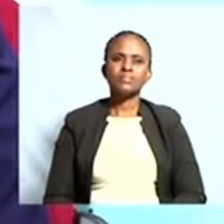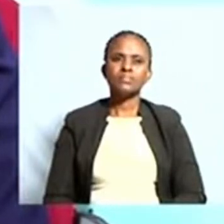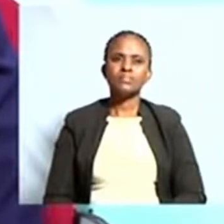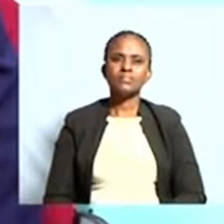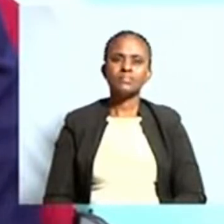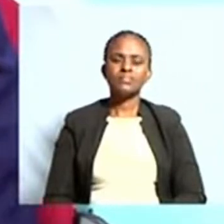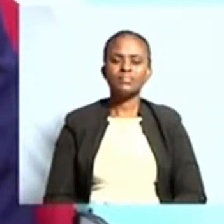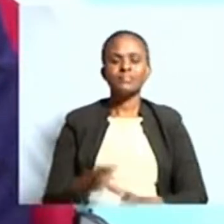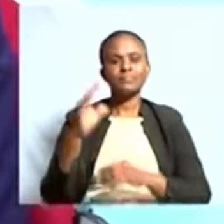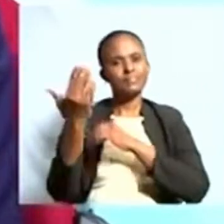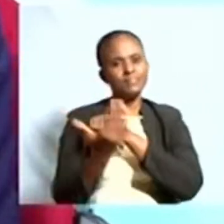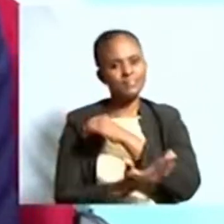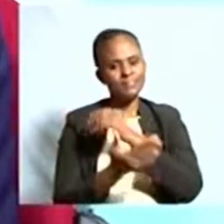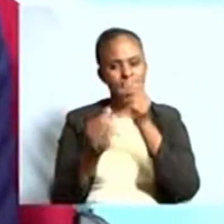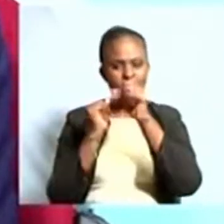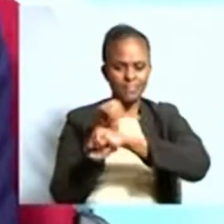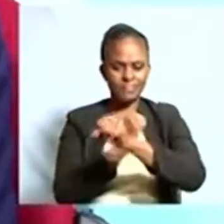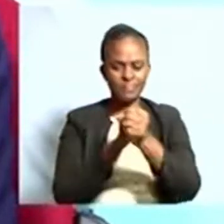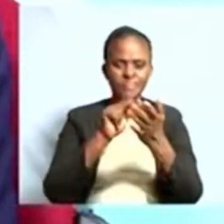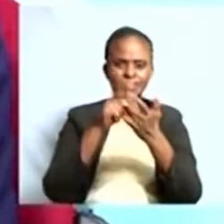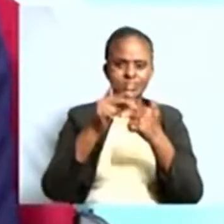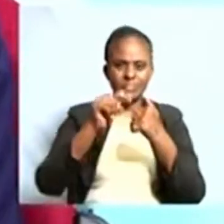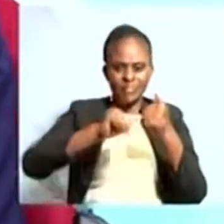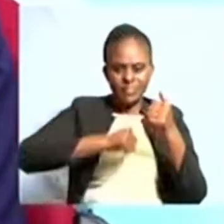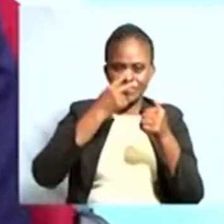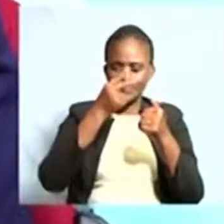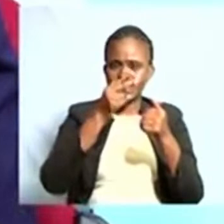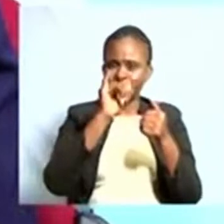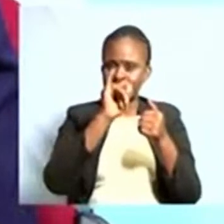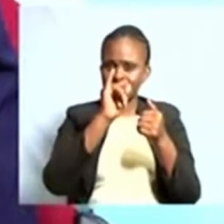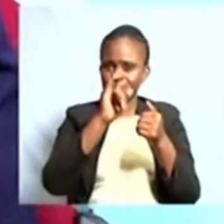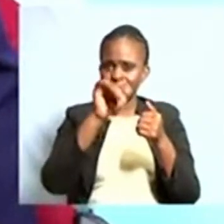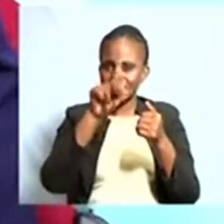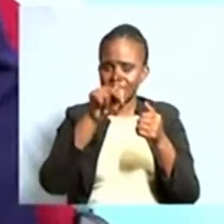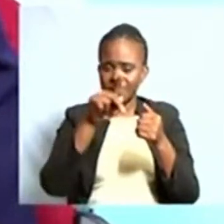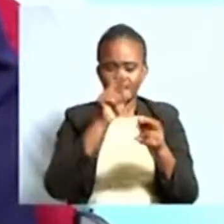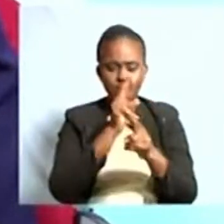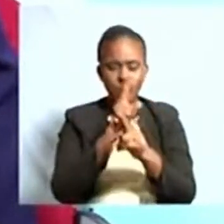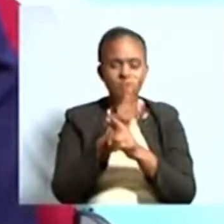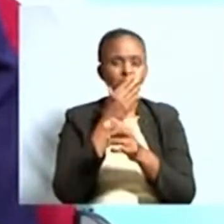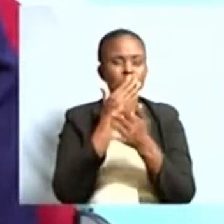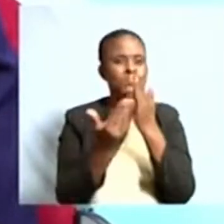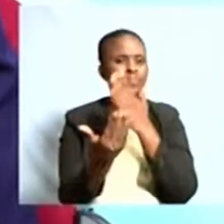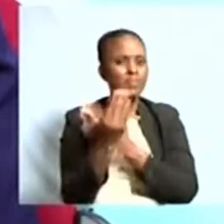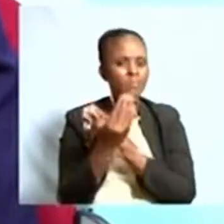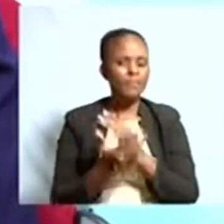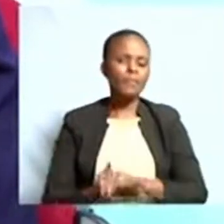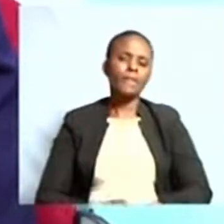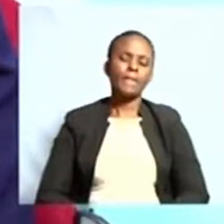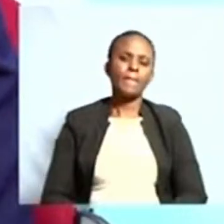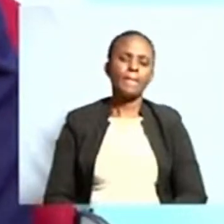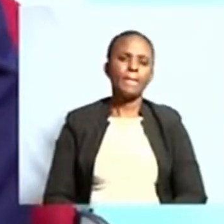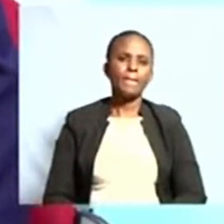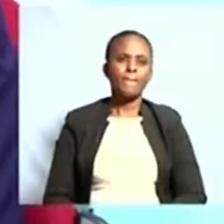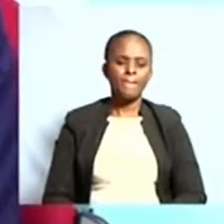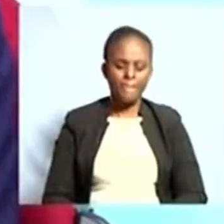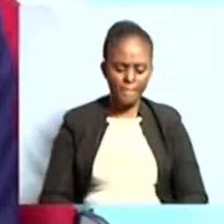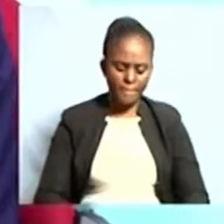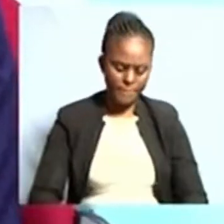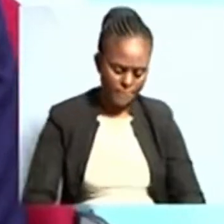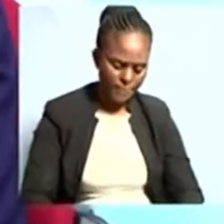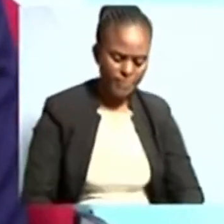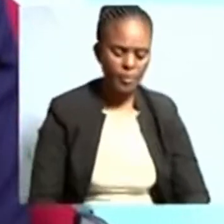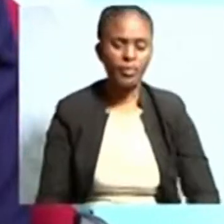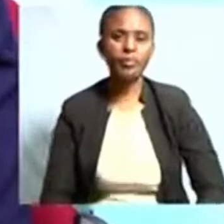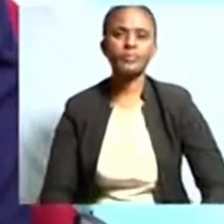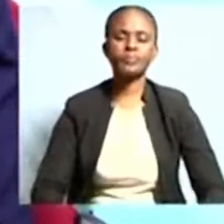You are through to Security Corner and we are looking at intellectual property rights. Good morning. Okay, we dropped that call.